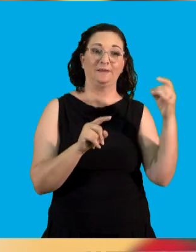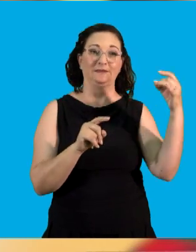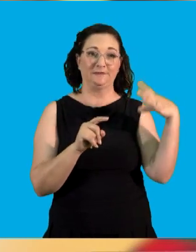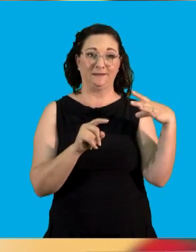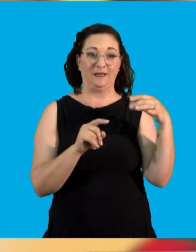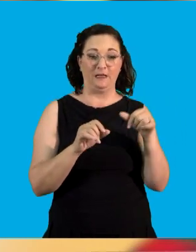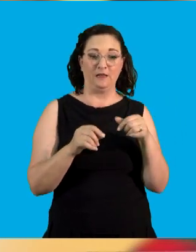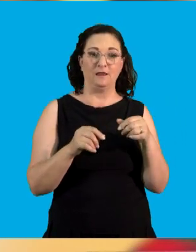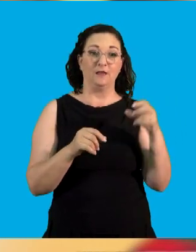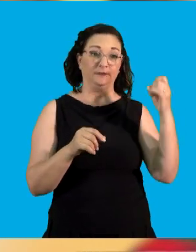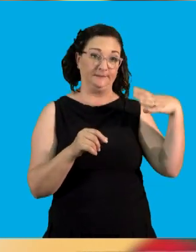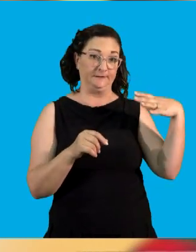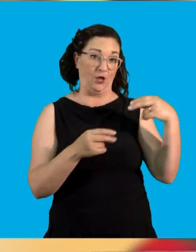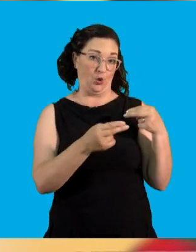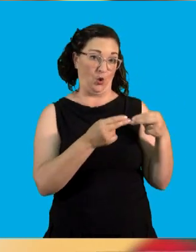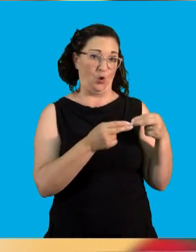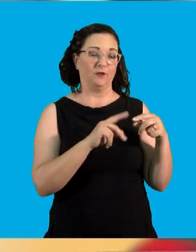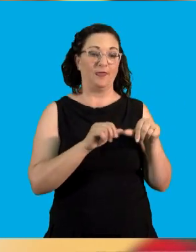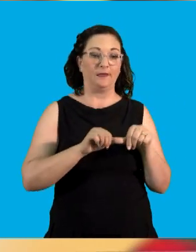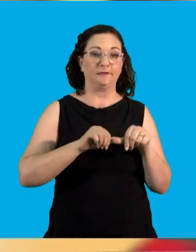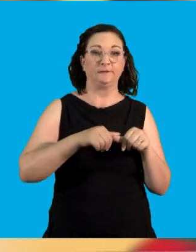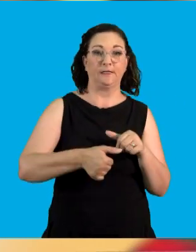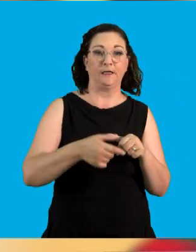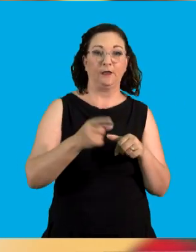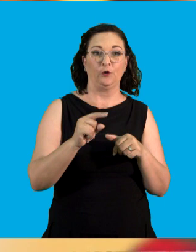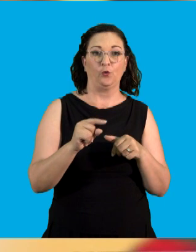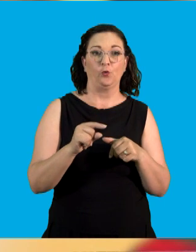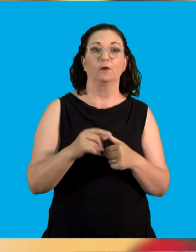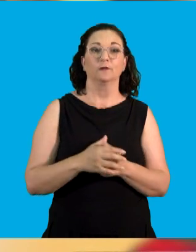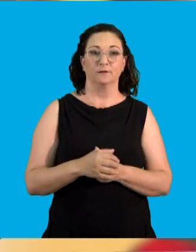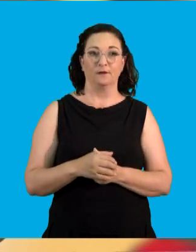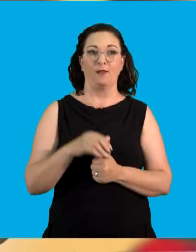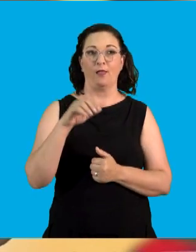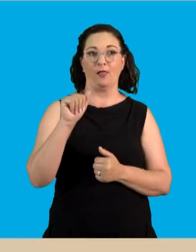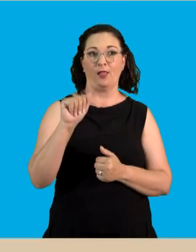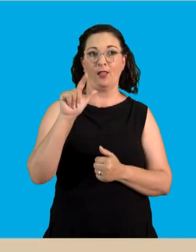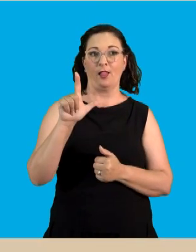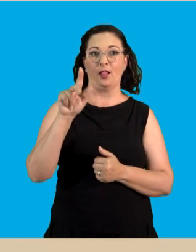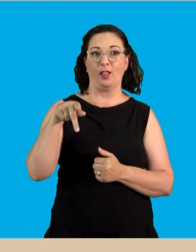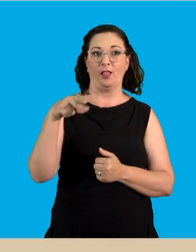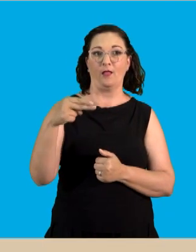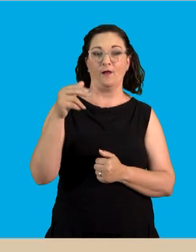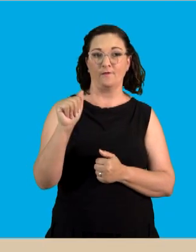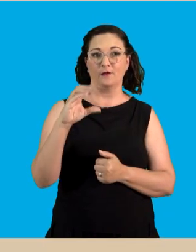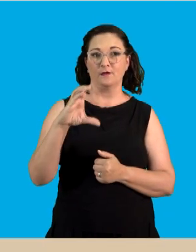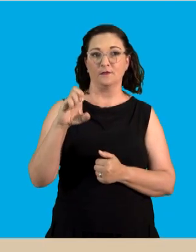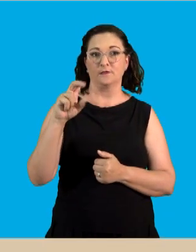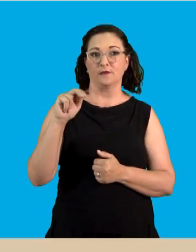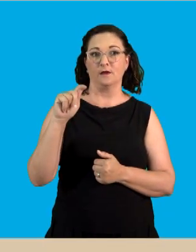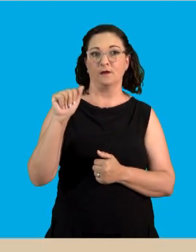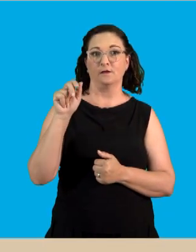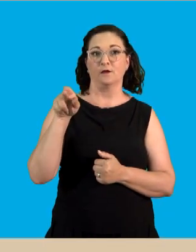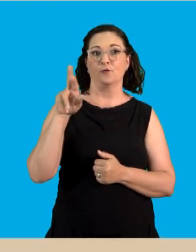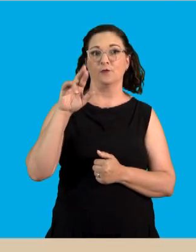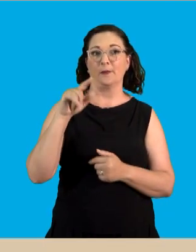star to us is Alpha Centauri, okay? Now, about Alpha Centauri is about